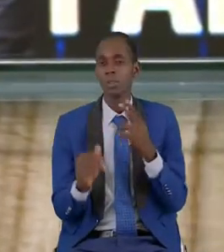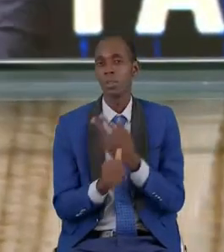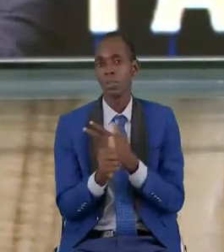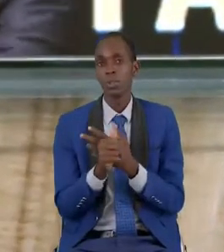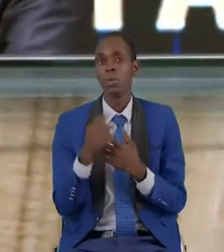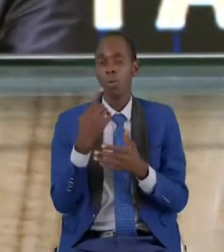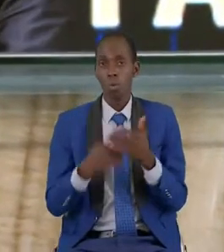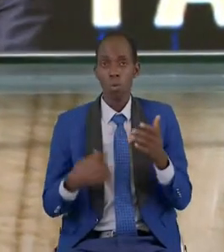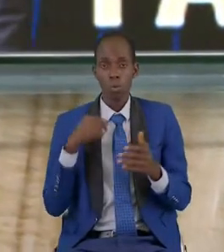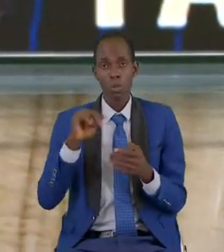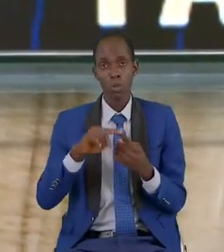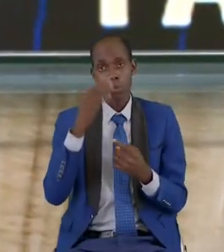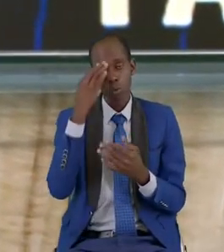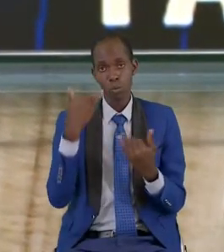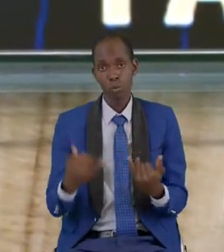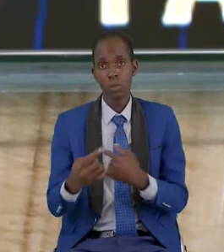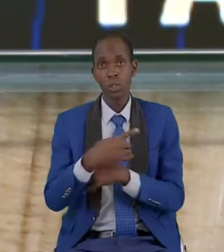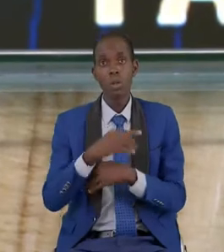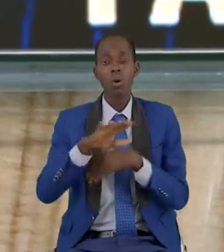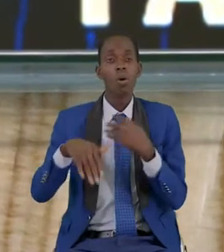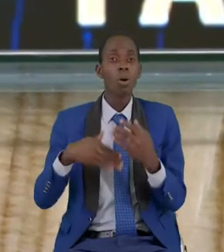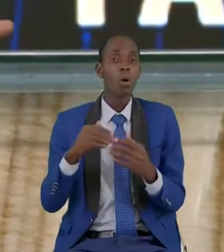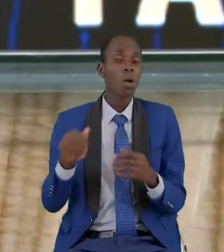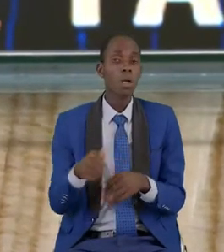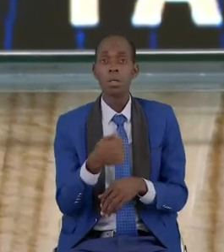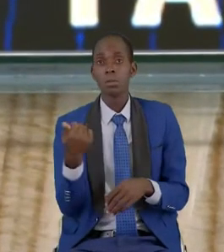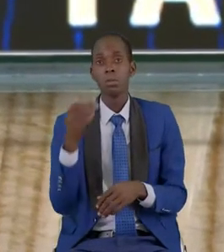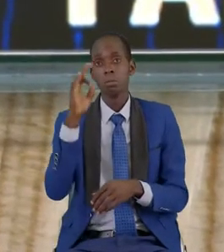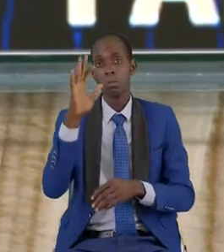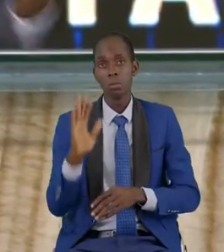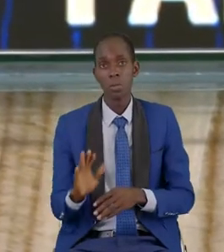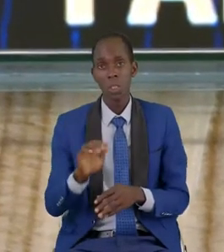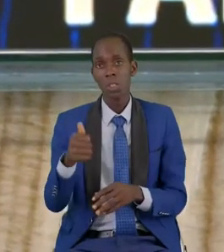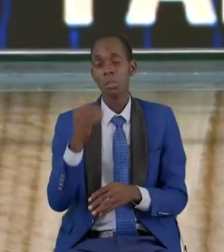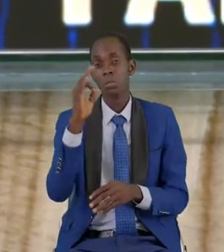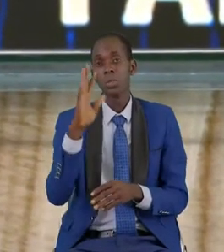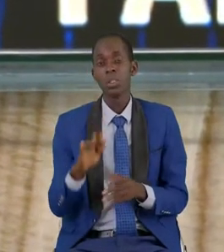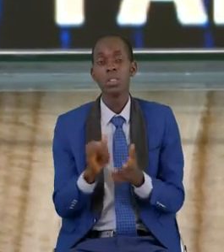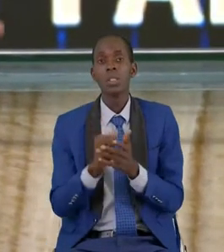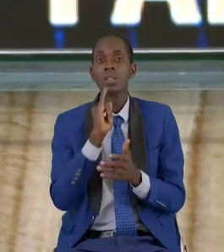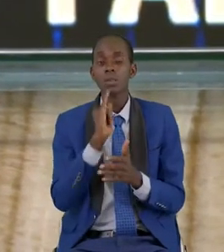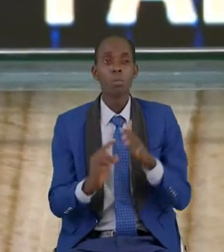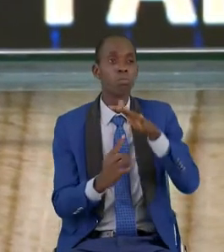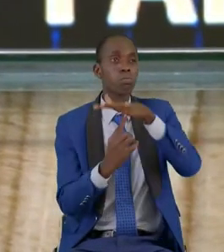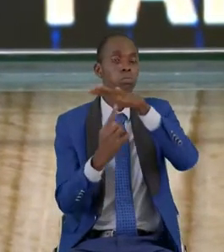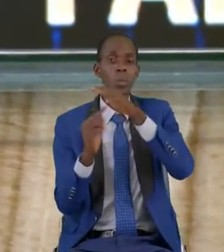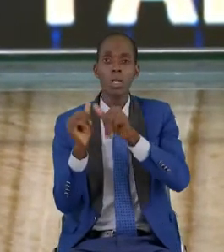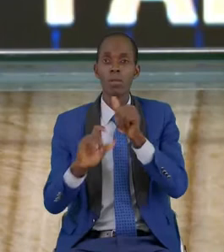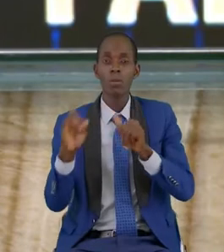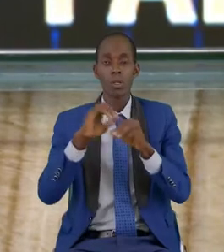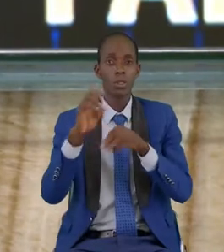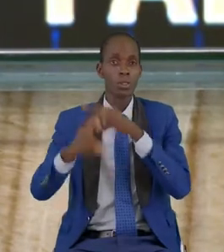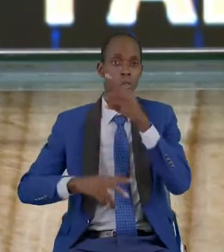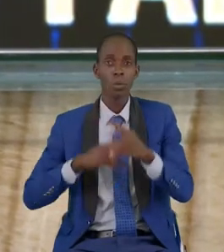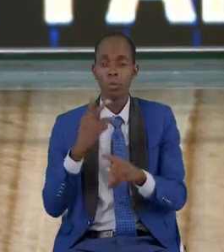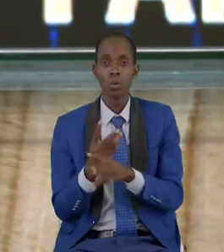preacher, well-known preacher, any preacher, a preacher that is known all over the world, or maybe all over our nation, maybe all